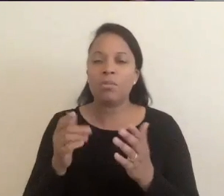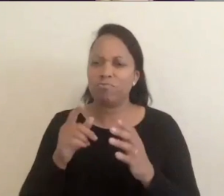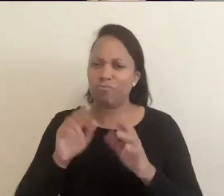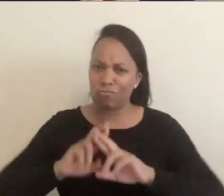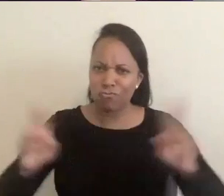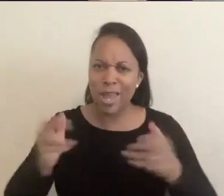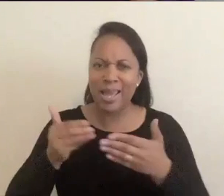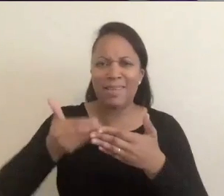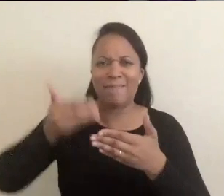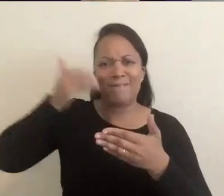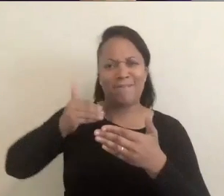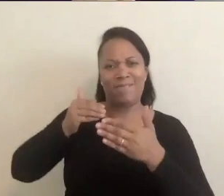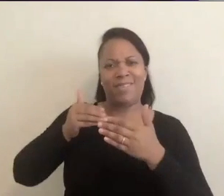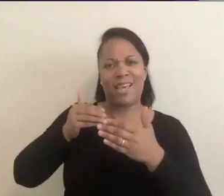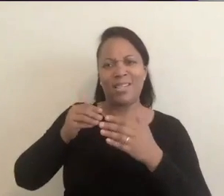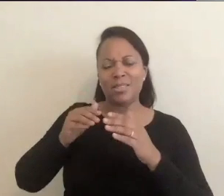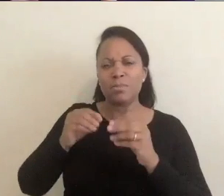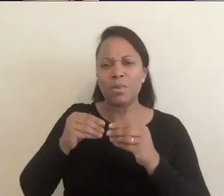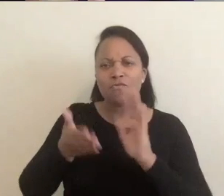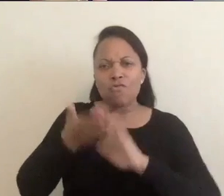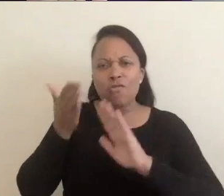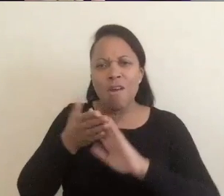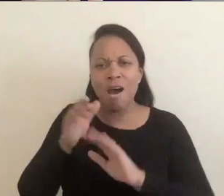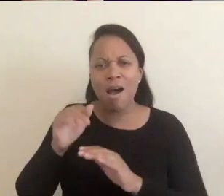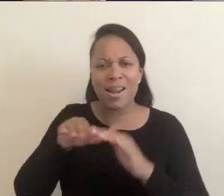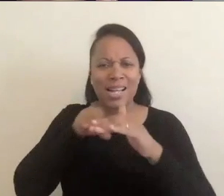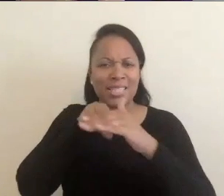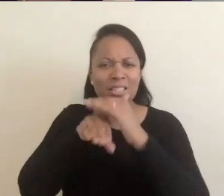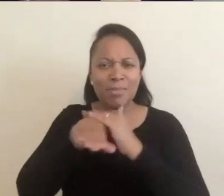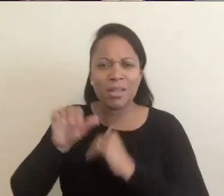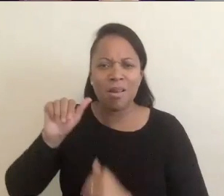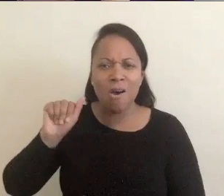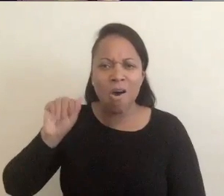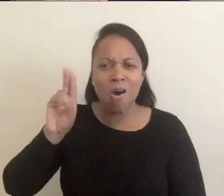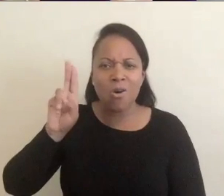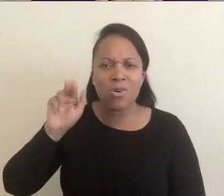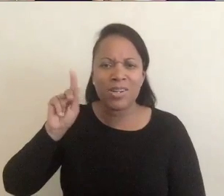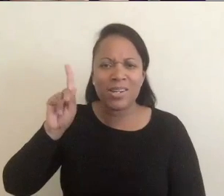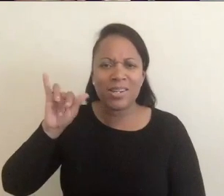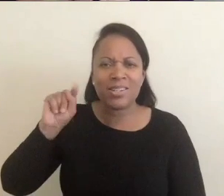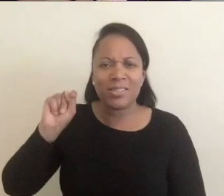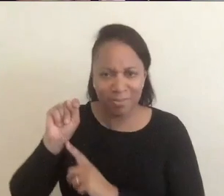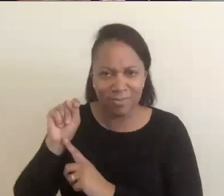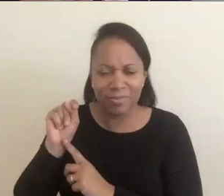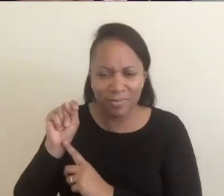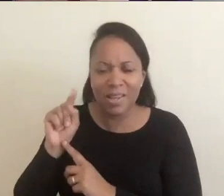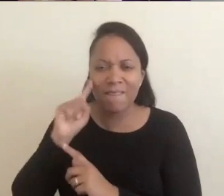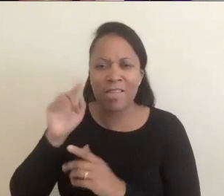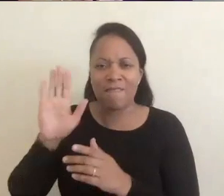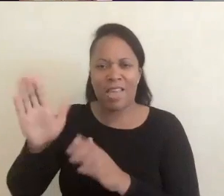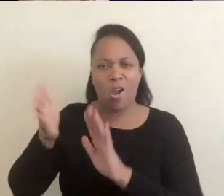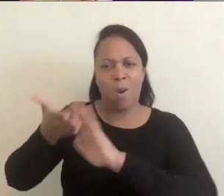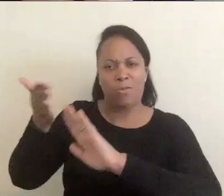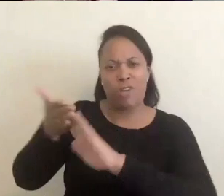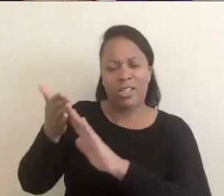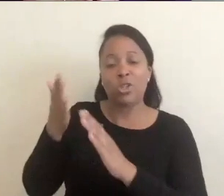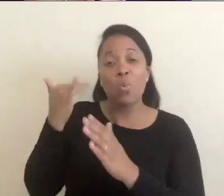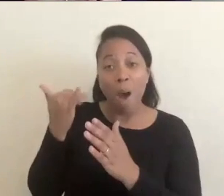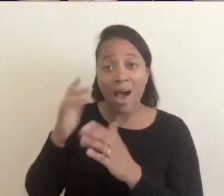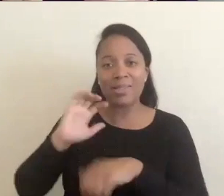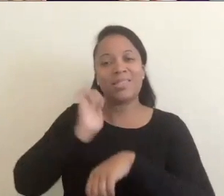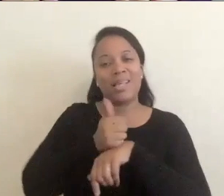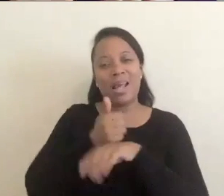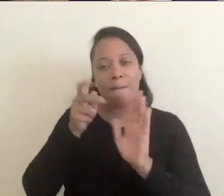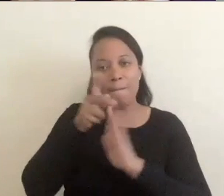to preemptively run an accessibility audit of their operations. It's to establish digital accessibility